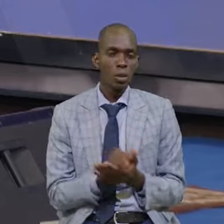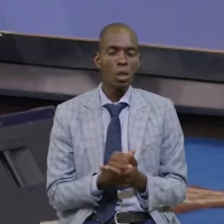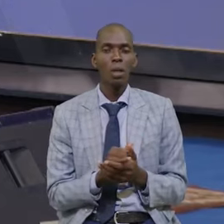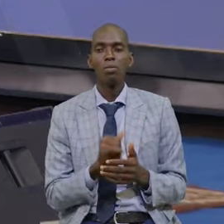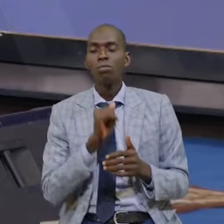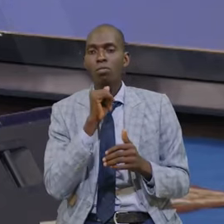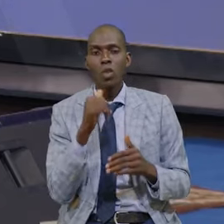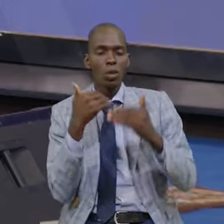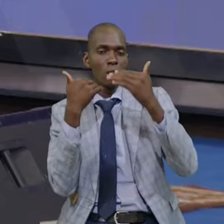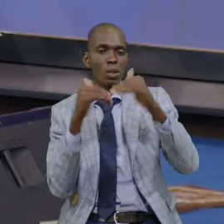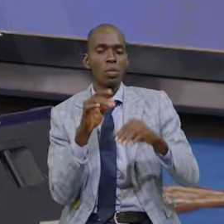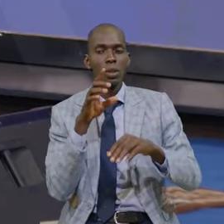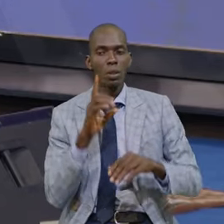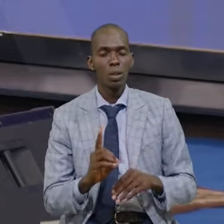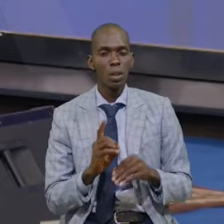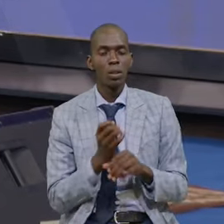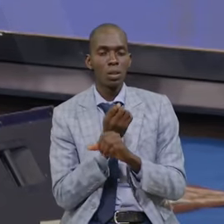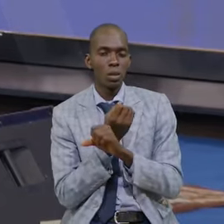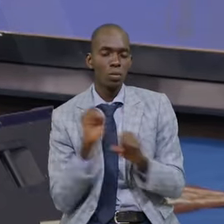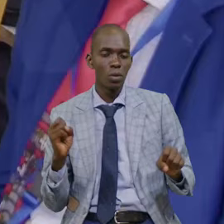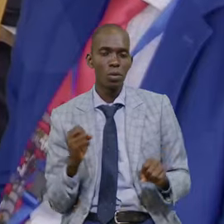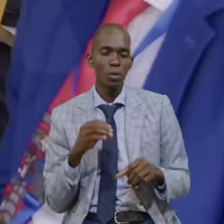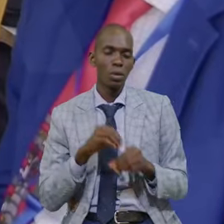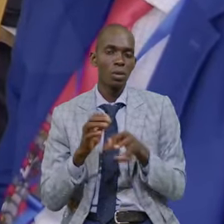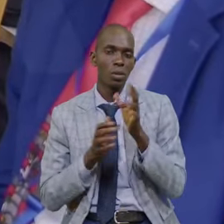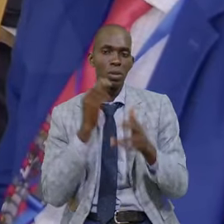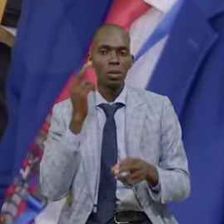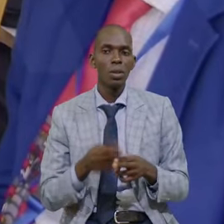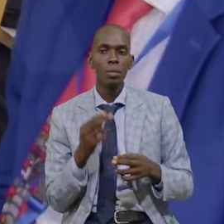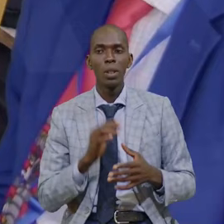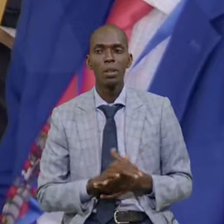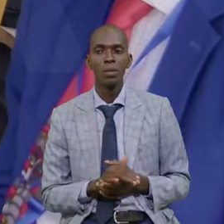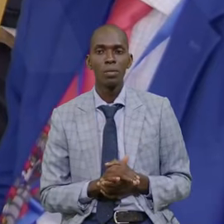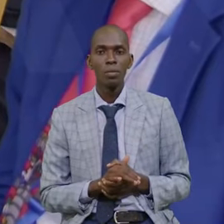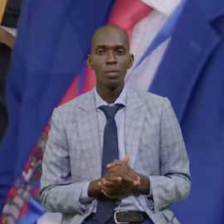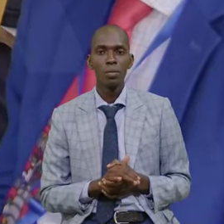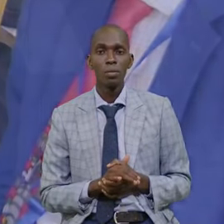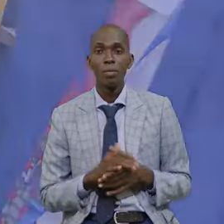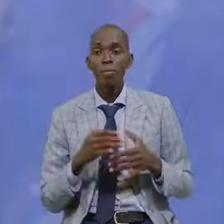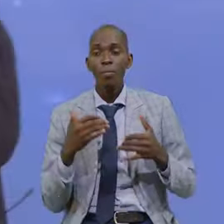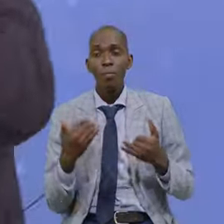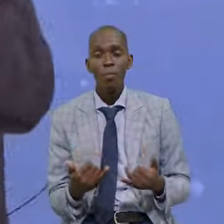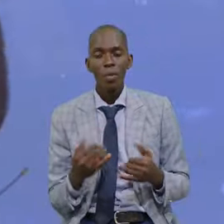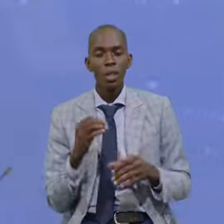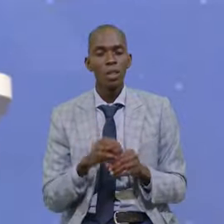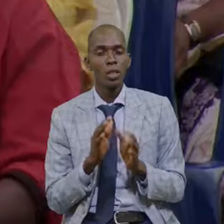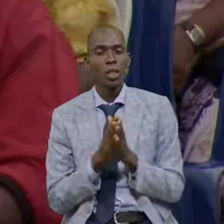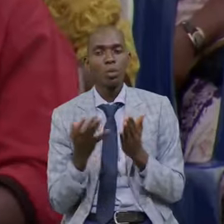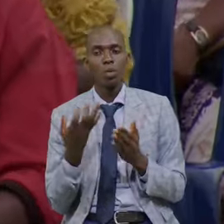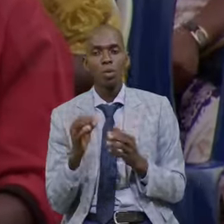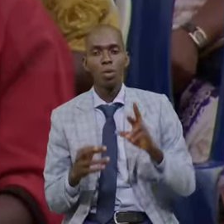boundlessness of your salvation in Jesus' name. Now, in Revelation